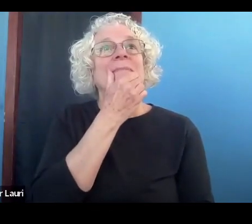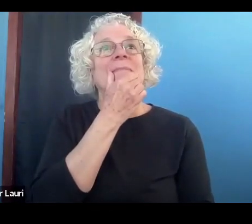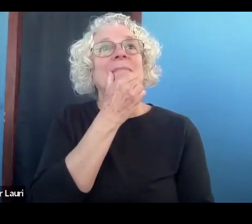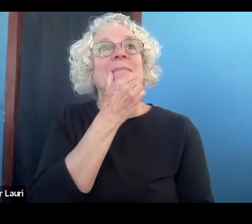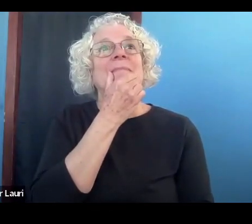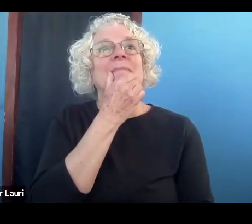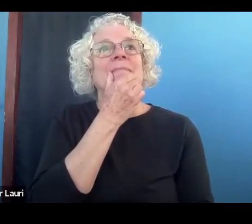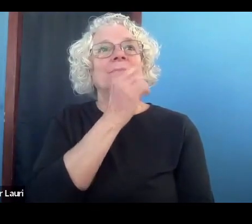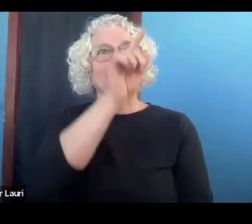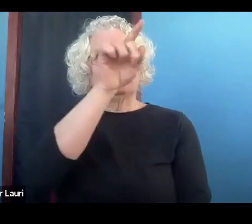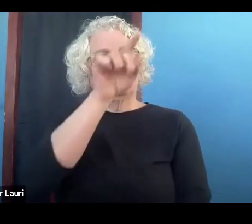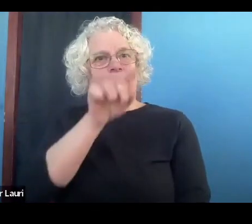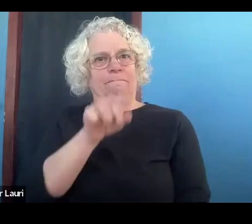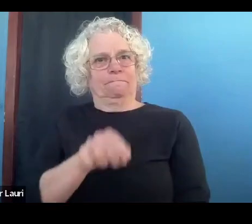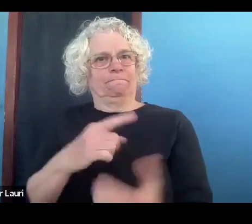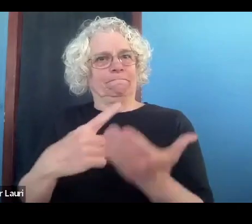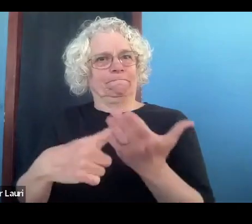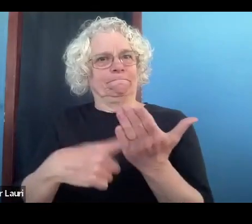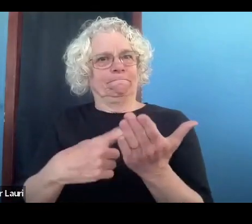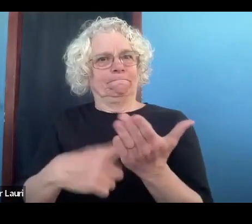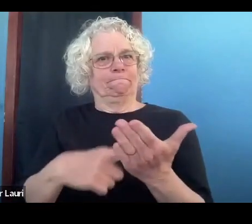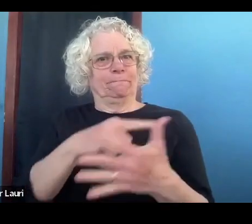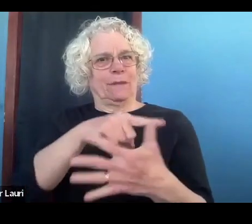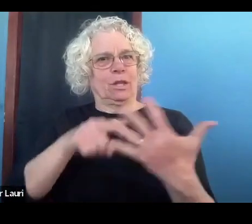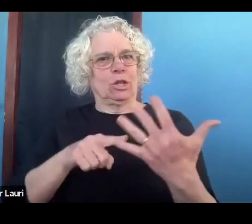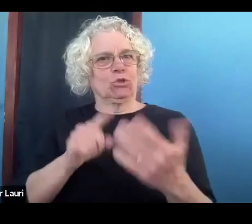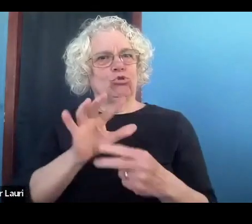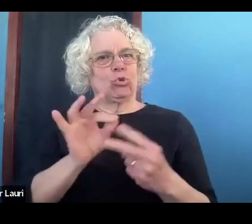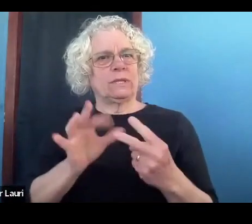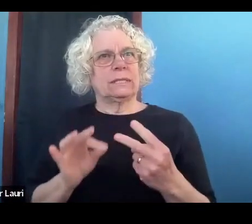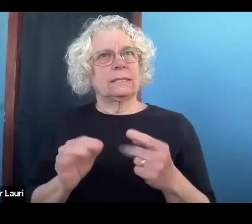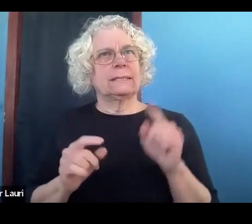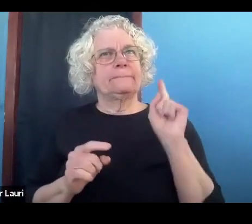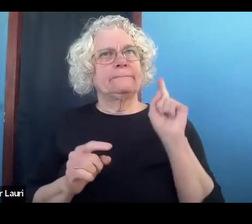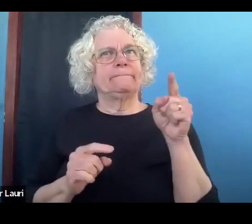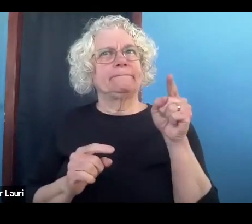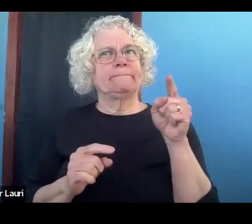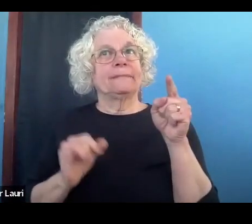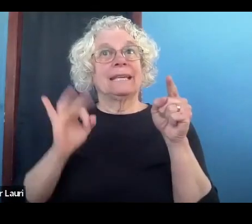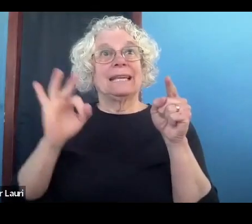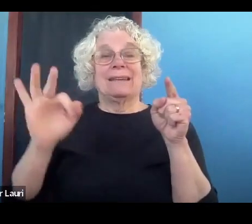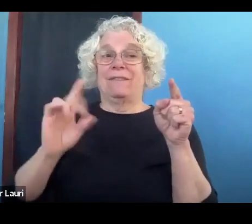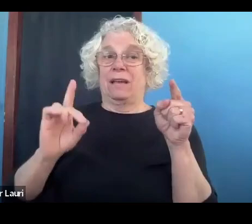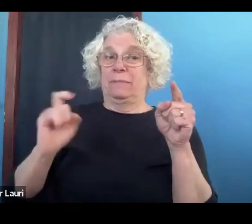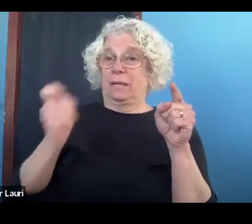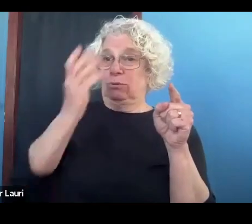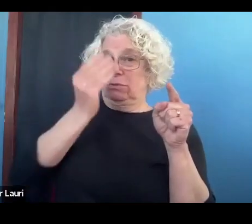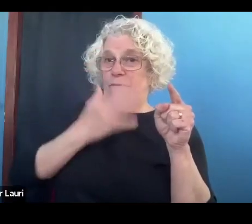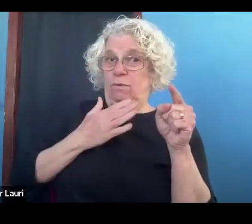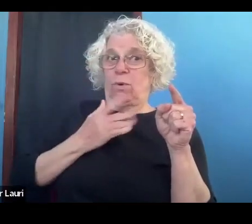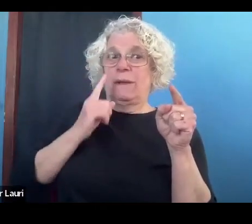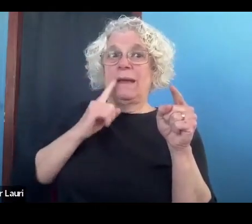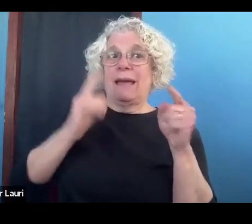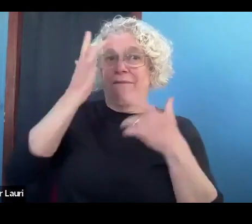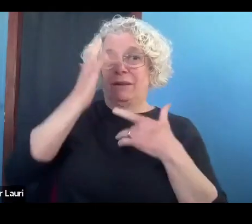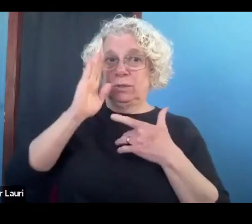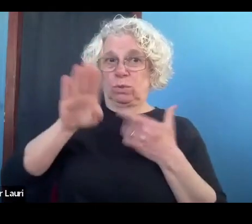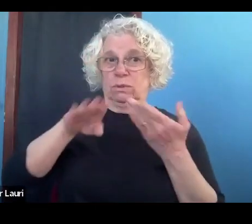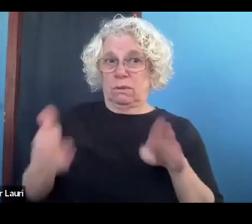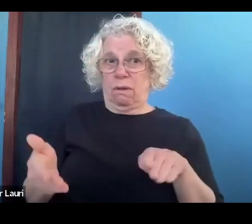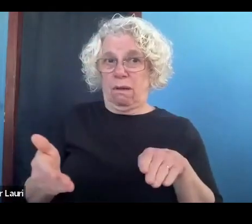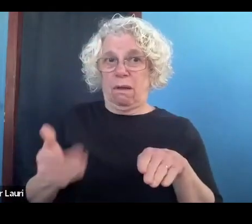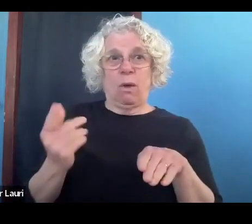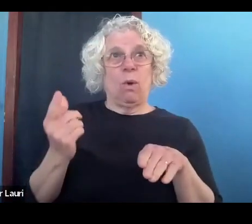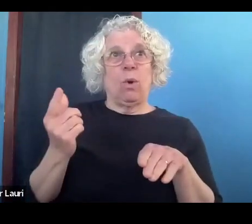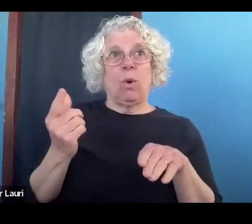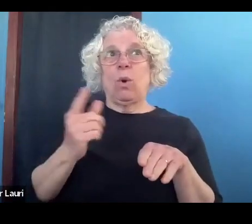So choices that we will discuss today. What kind of care do I want to receive when I'm diagnosed with a terminal illness? Who do I